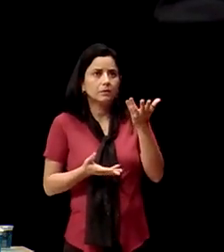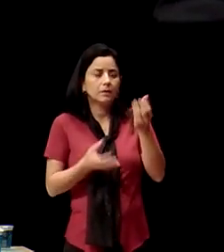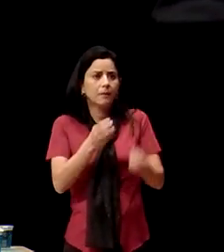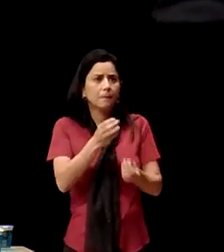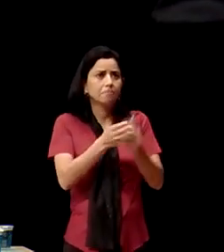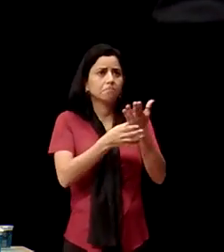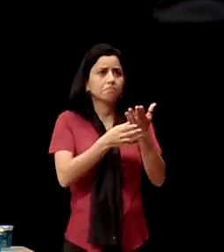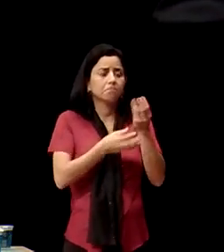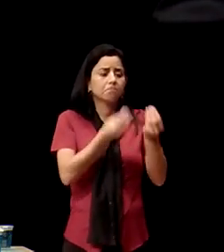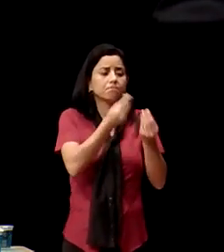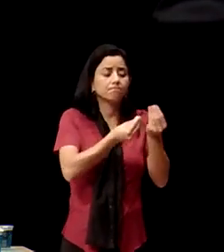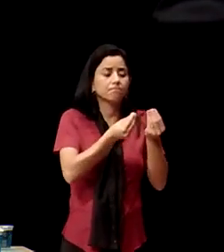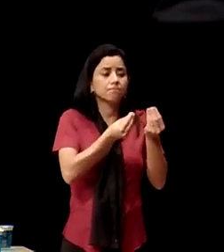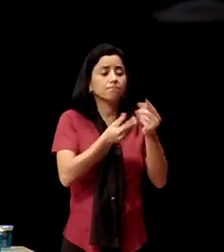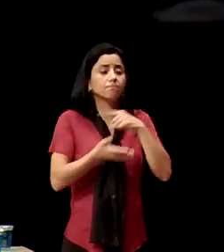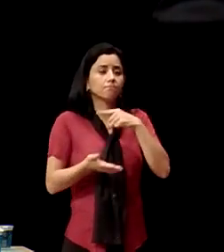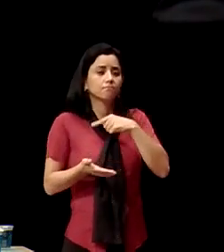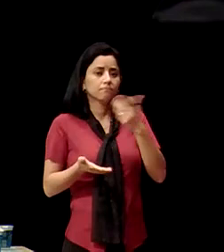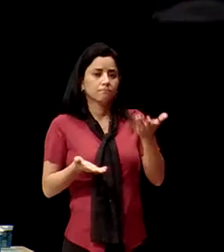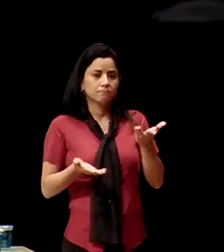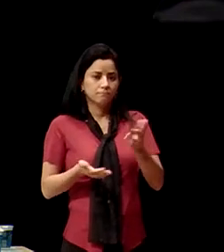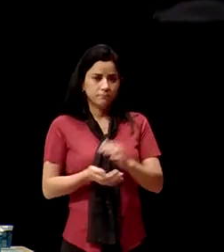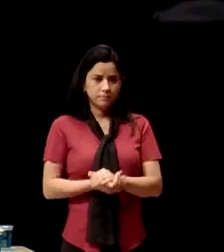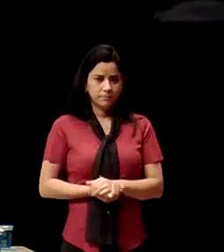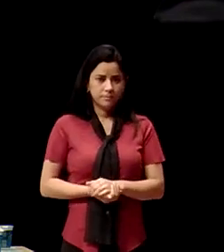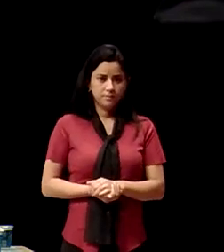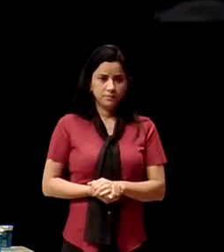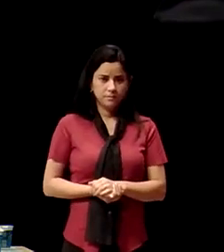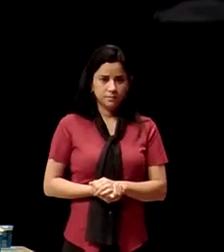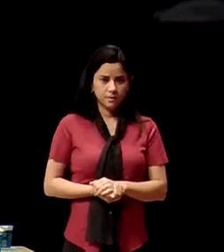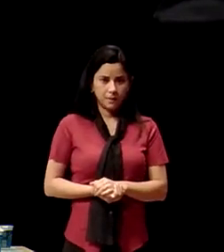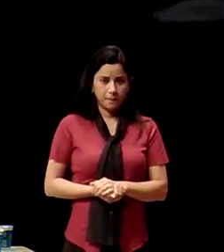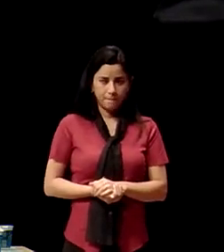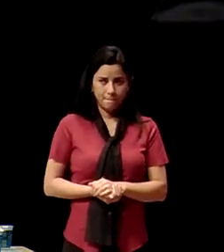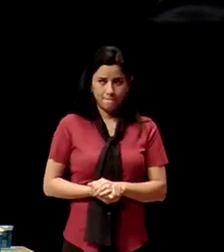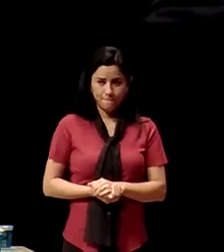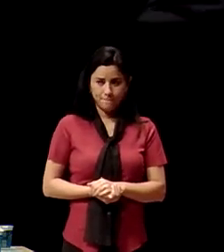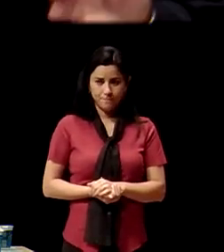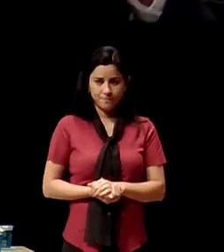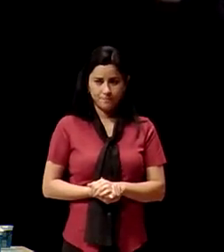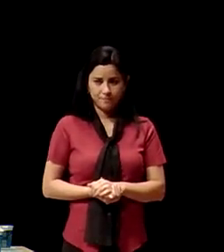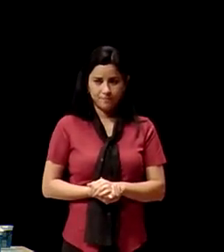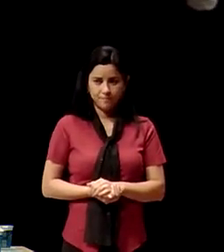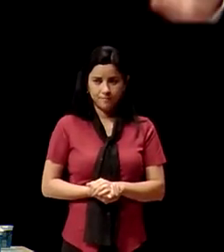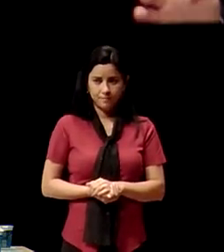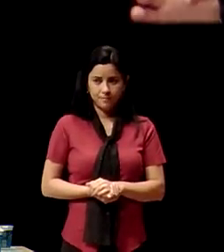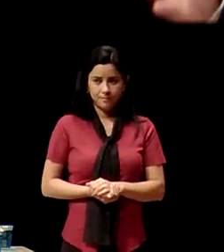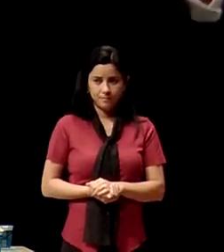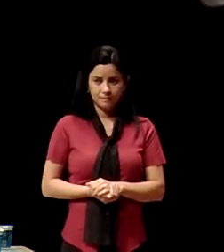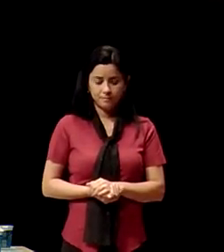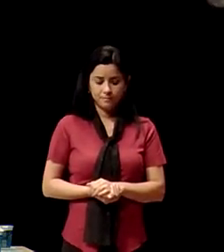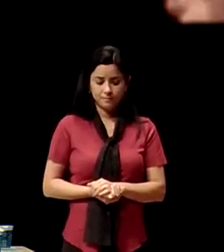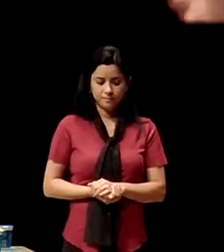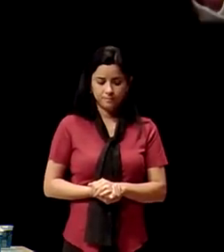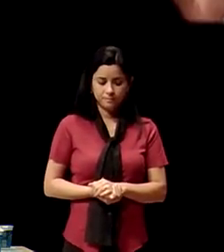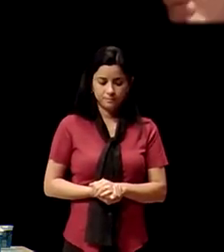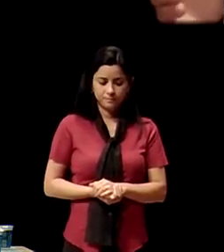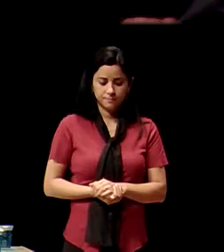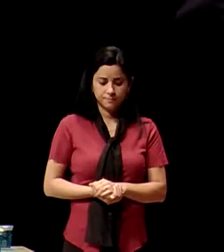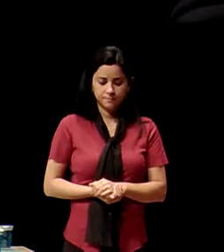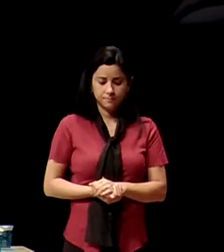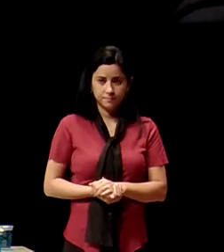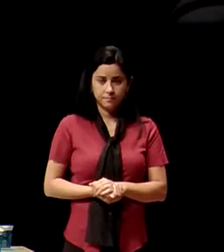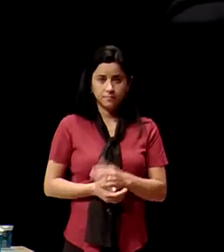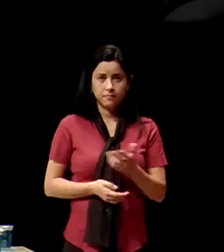traz to professional activities which are seen as instruments of the